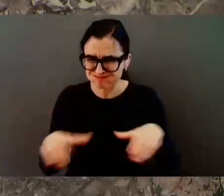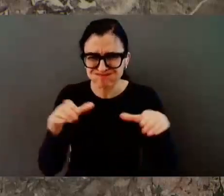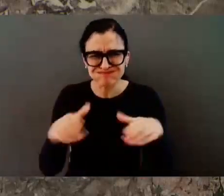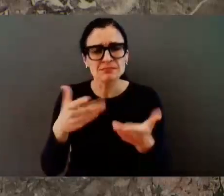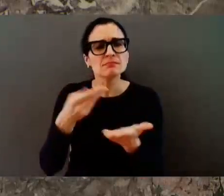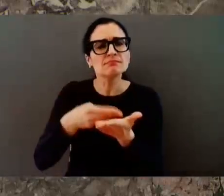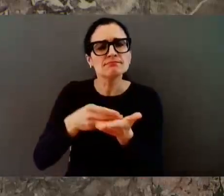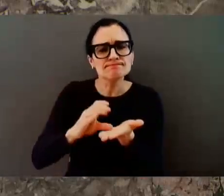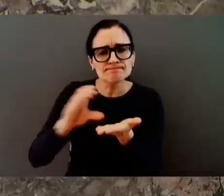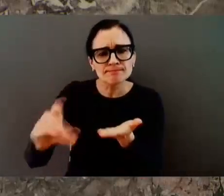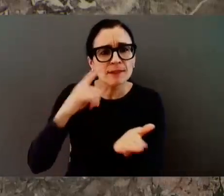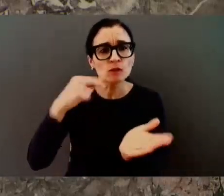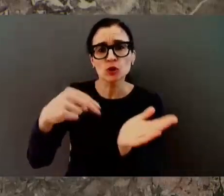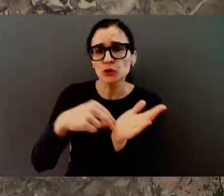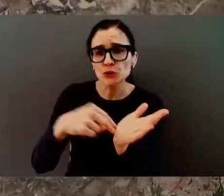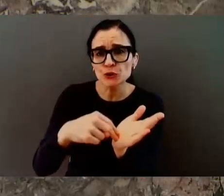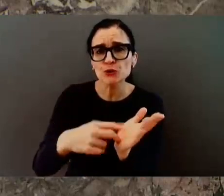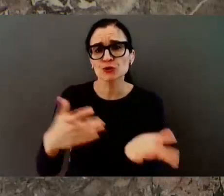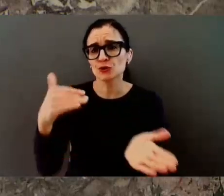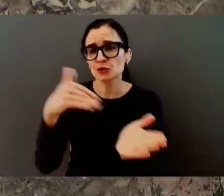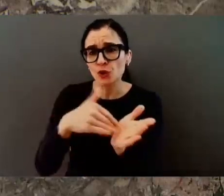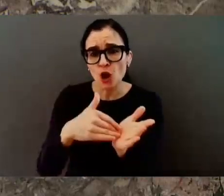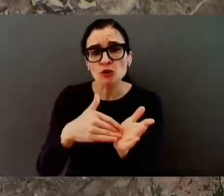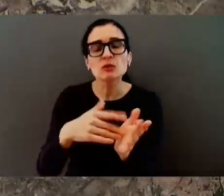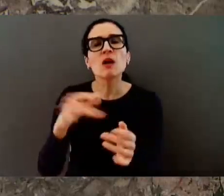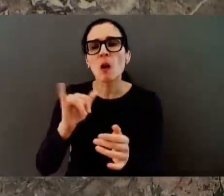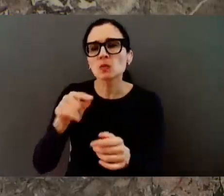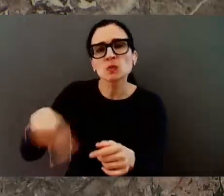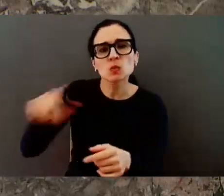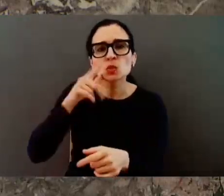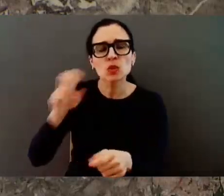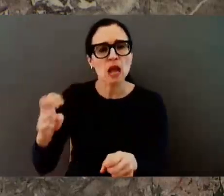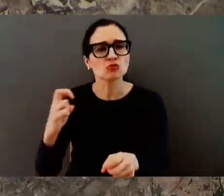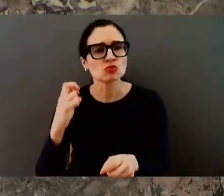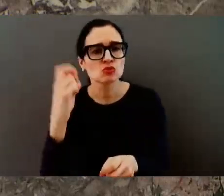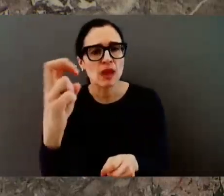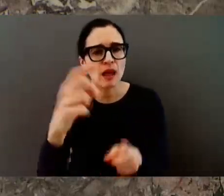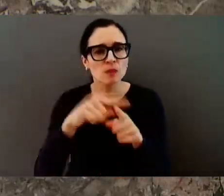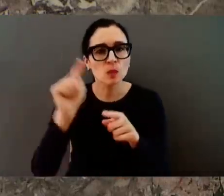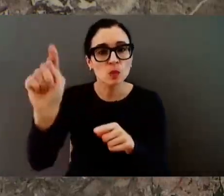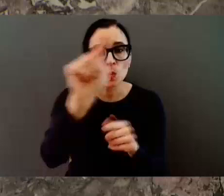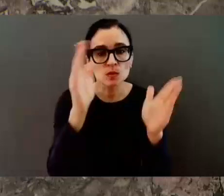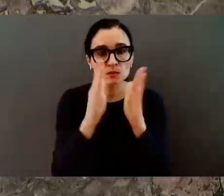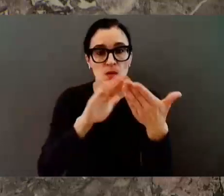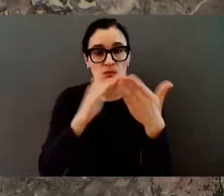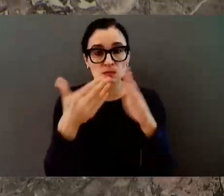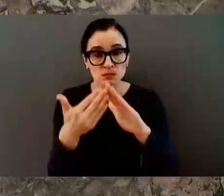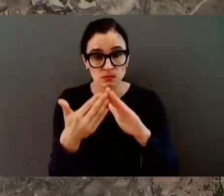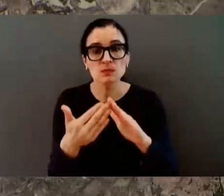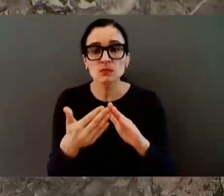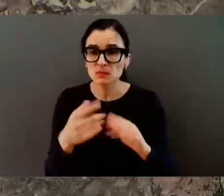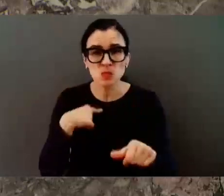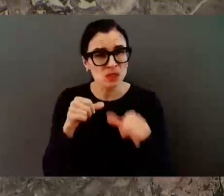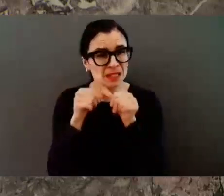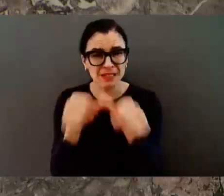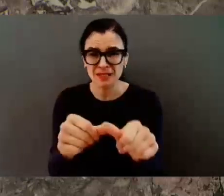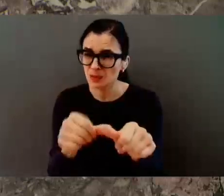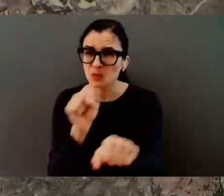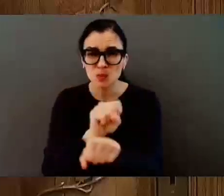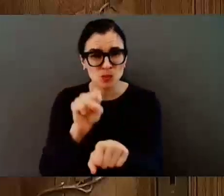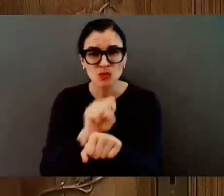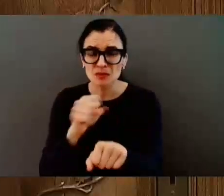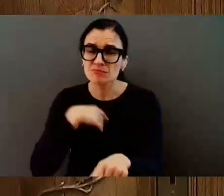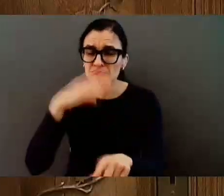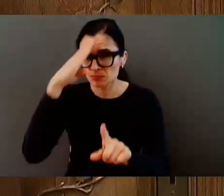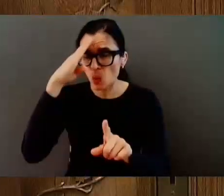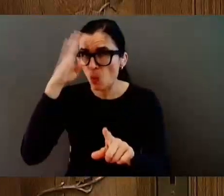communities. Please conclude. Mr. Speaker, we're going to continue this work. We know just how important it is, and we're not going to stop.